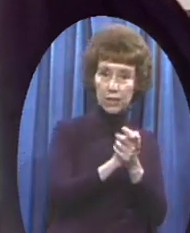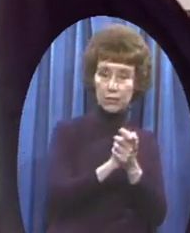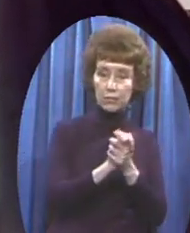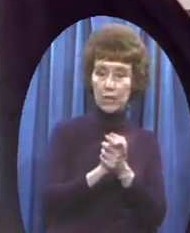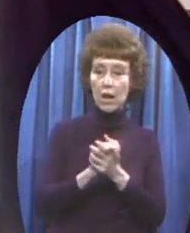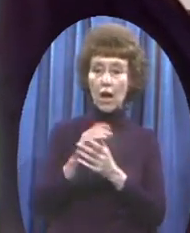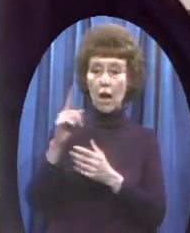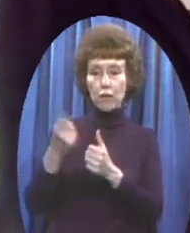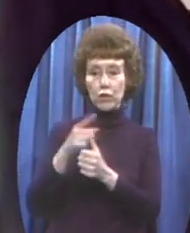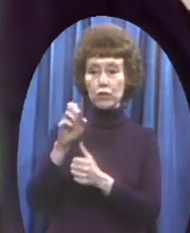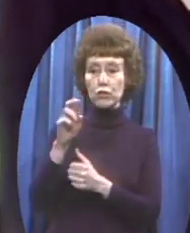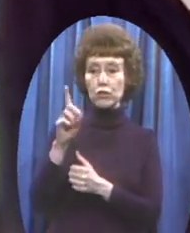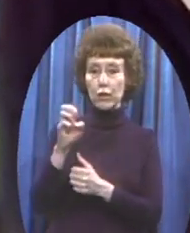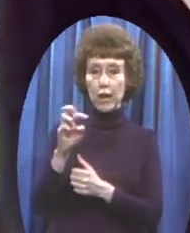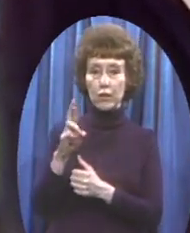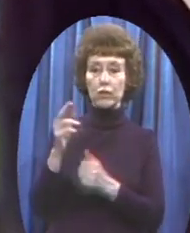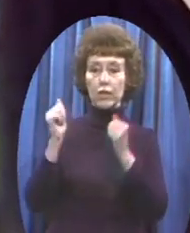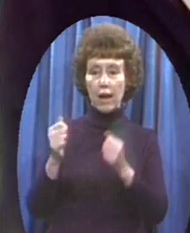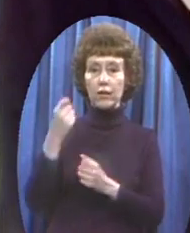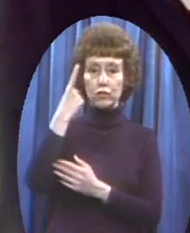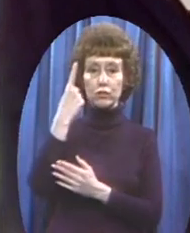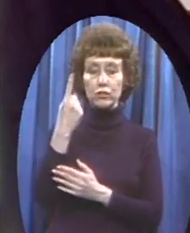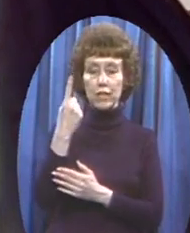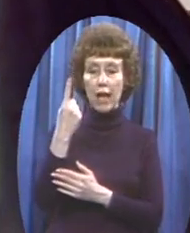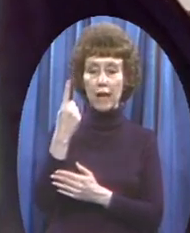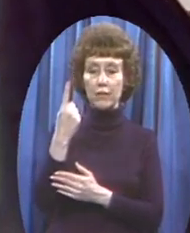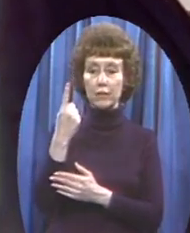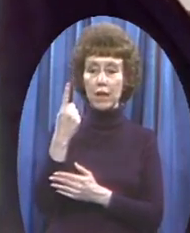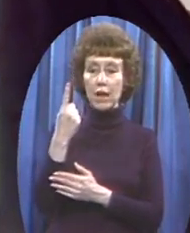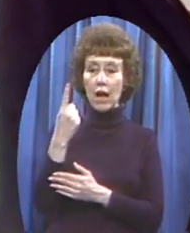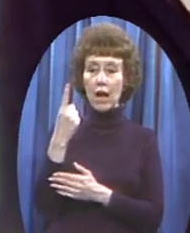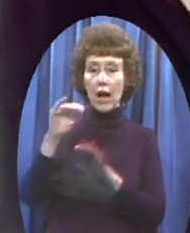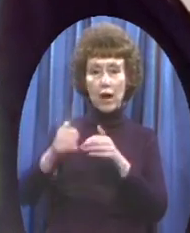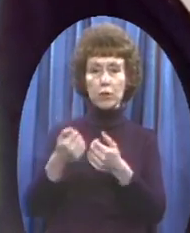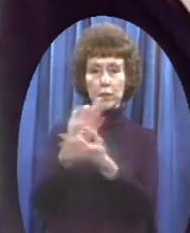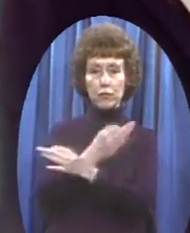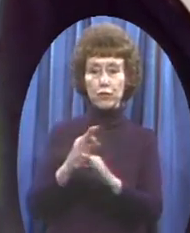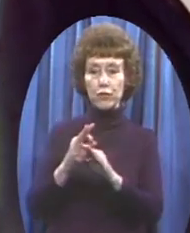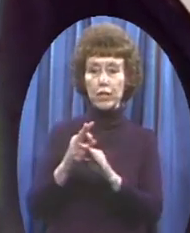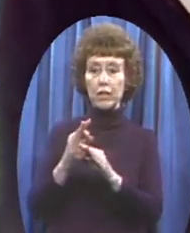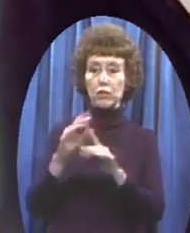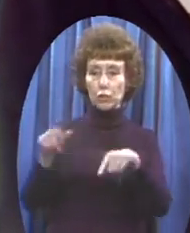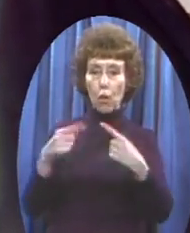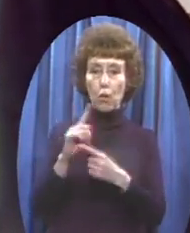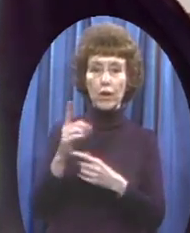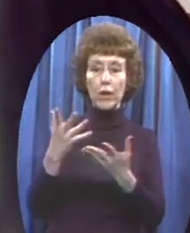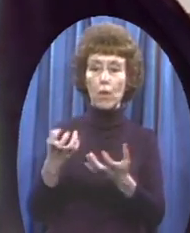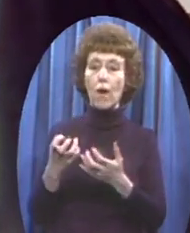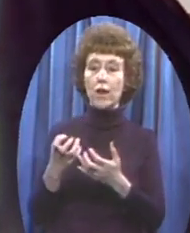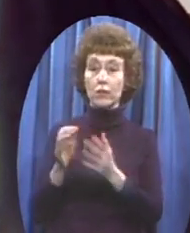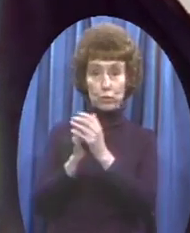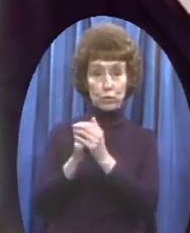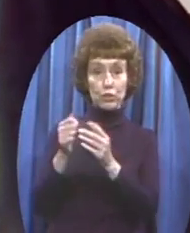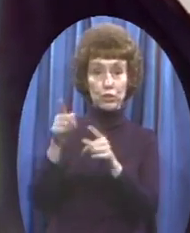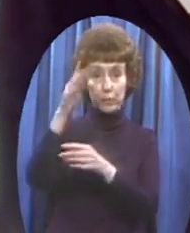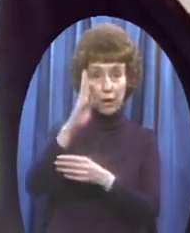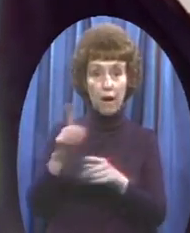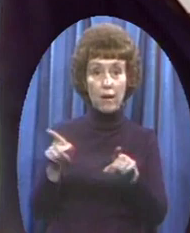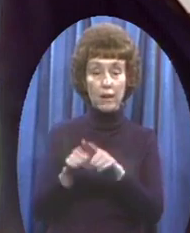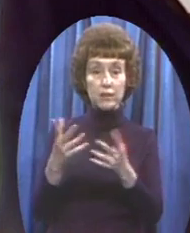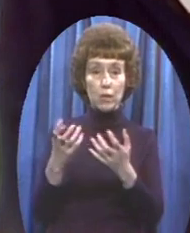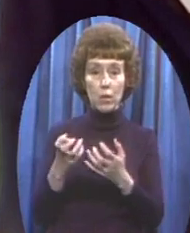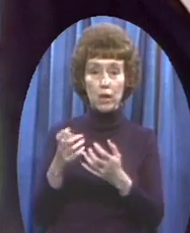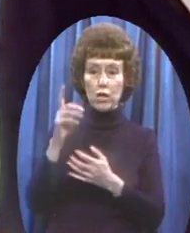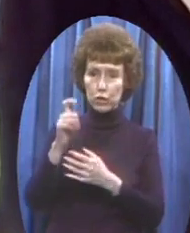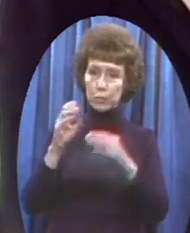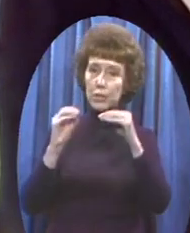wants, to go to church where he wants, to worship God the way he wishes. They can understand that. They should be told that. How can you become 18 years old without